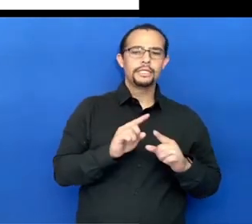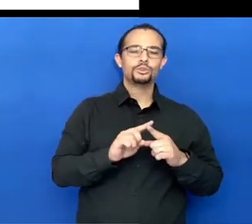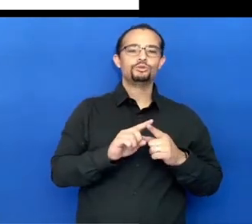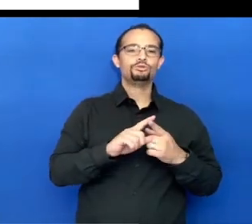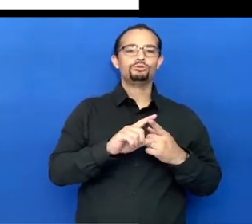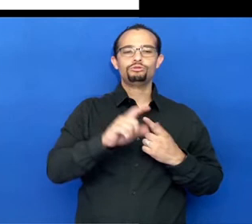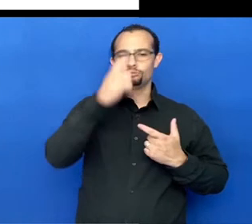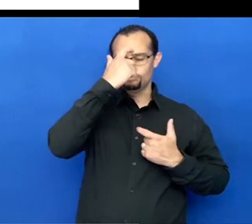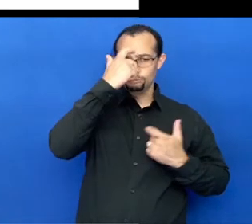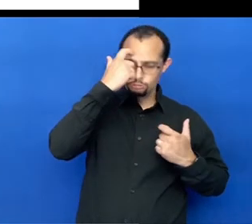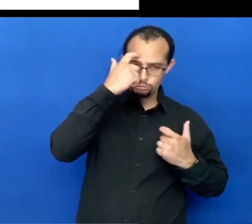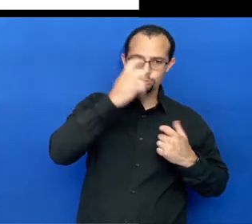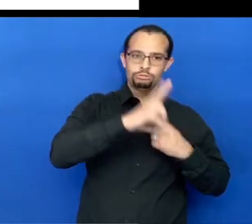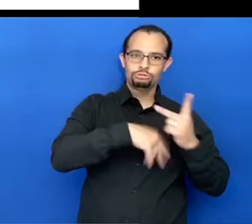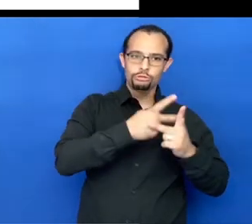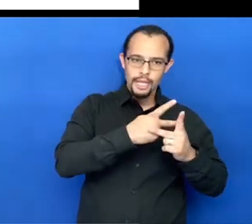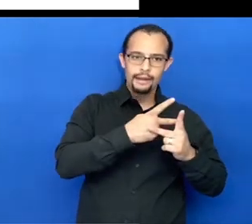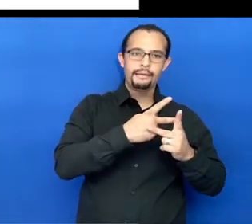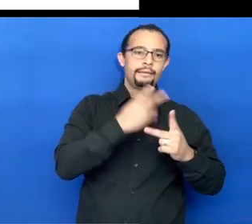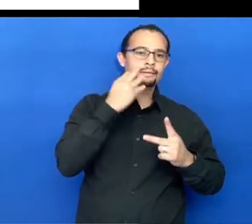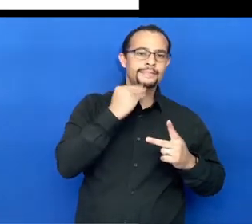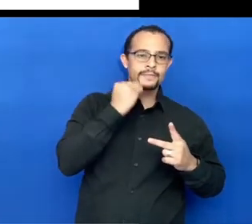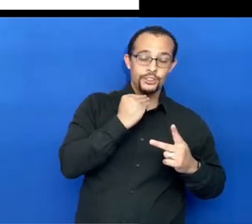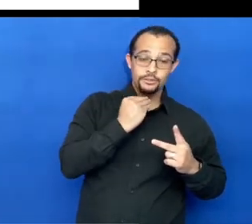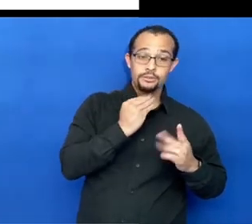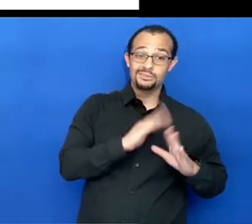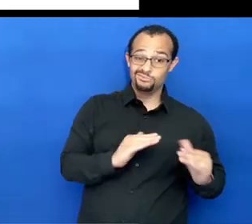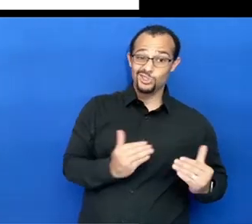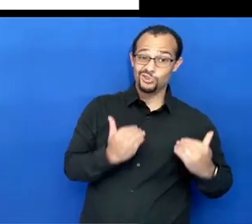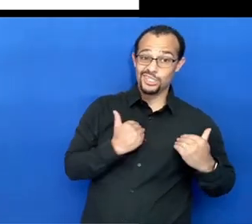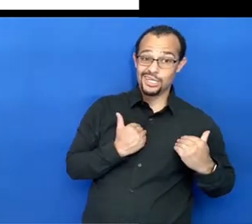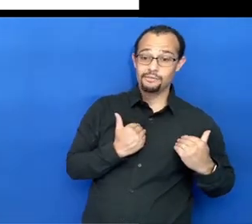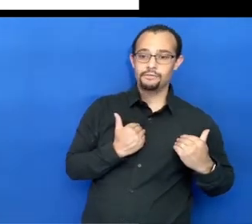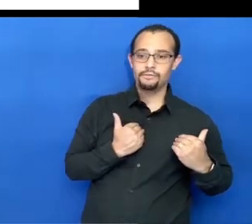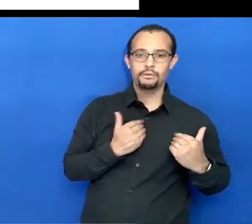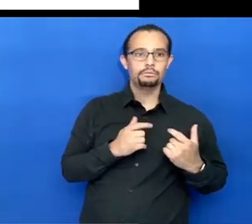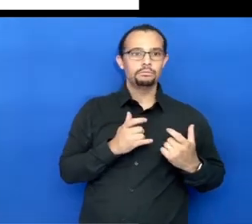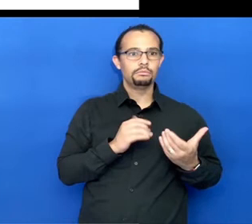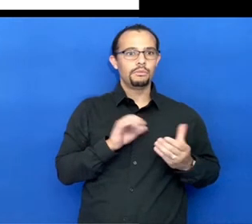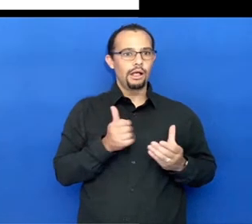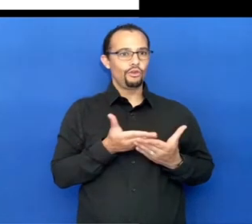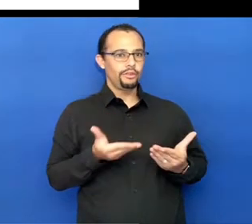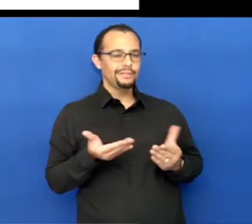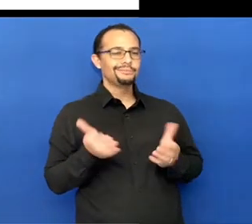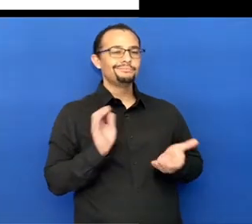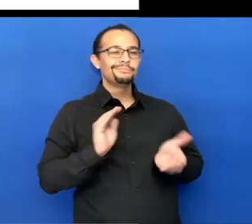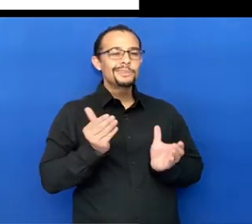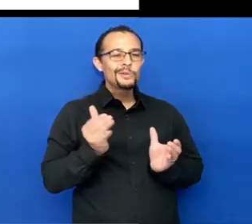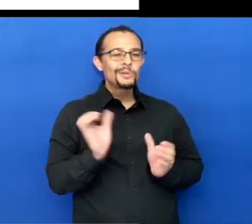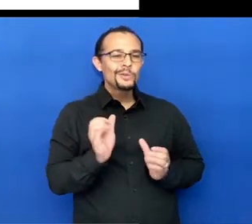training, similarly related to traumatic experiences that children may be